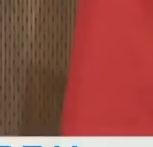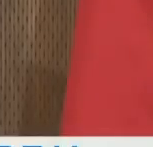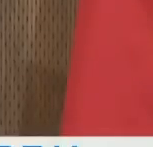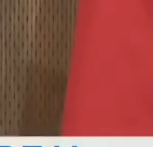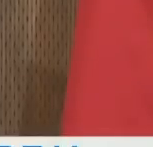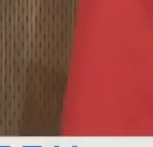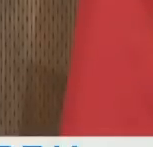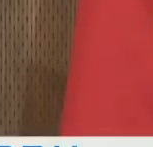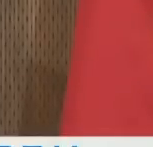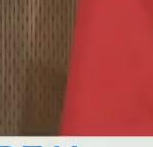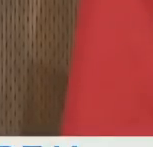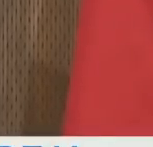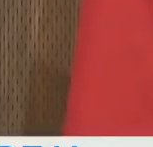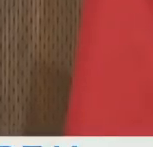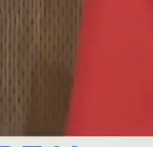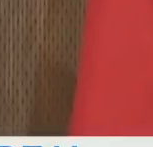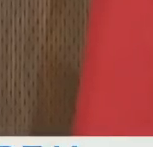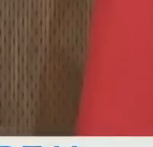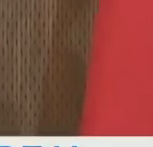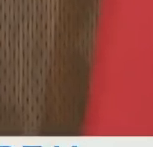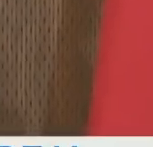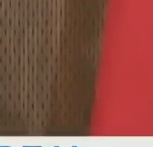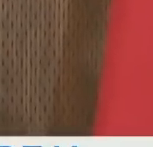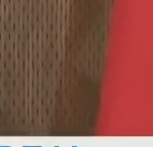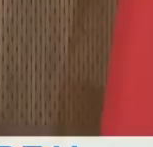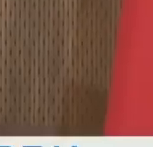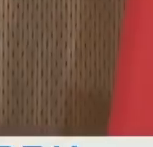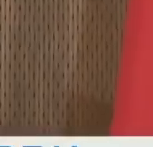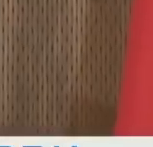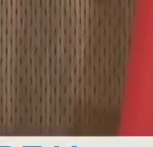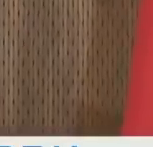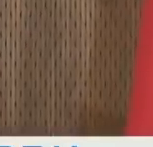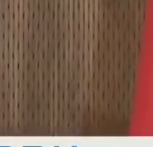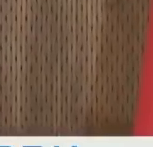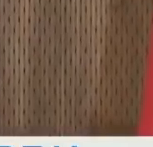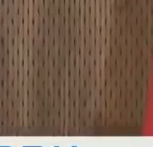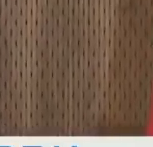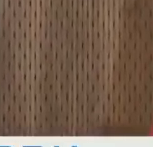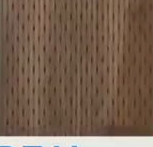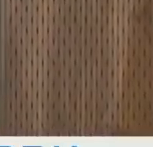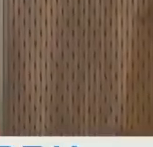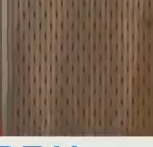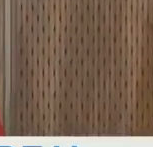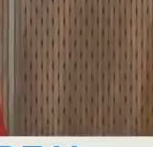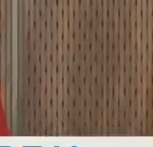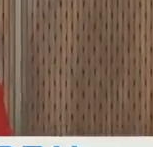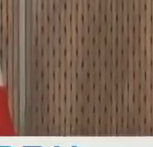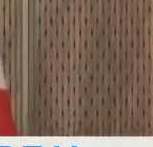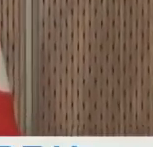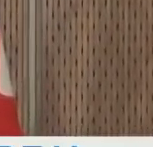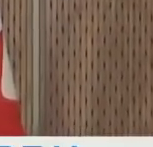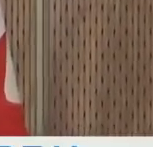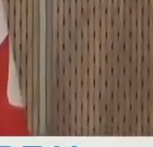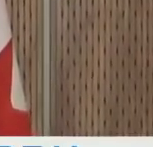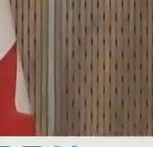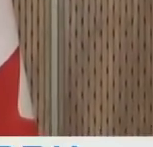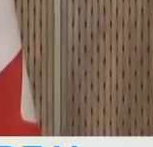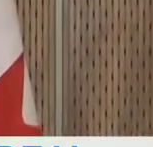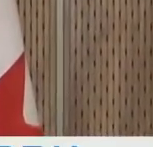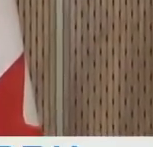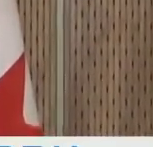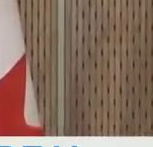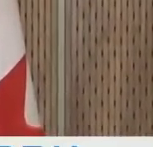Good morning. Bonjour tout le monde. For over 2 years, Canadians have worked hard to overcome incredible challenges.